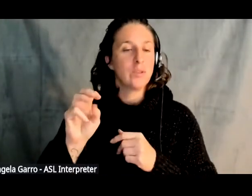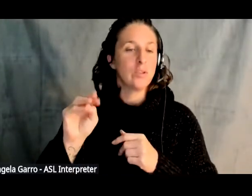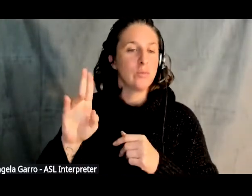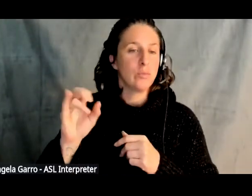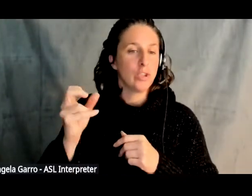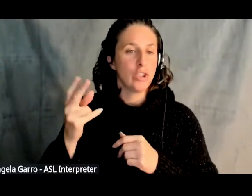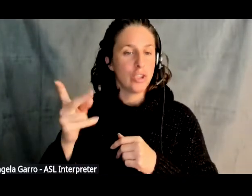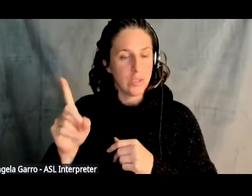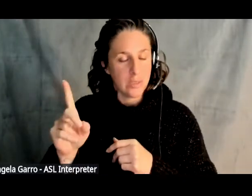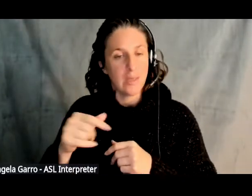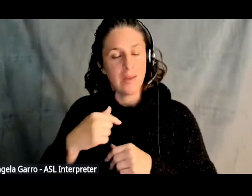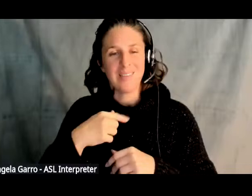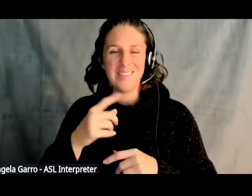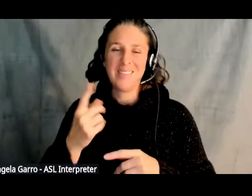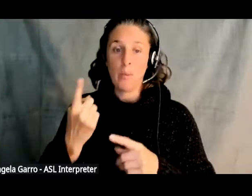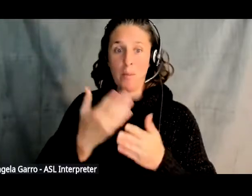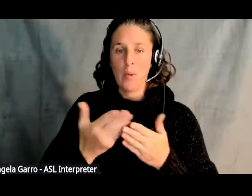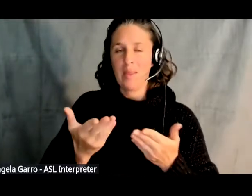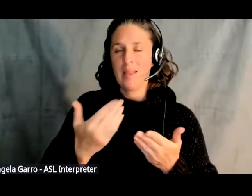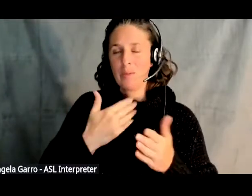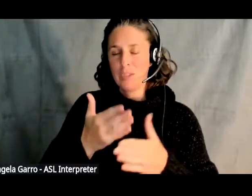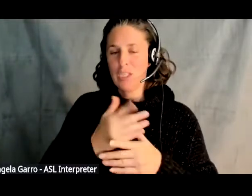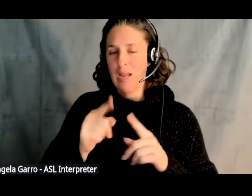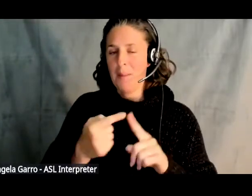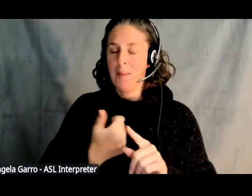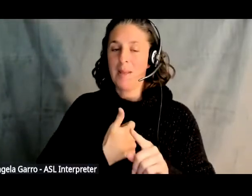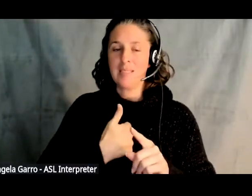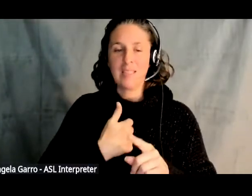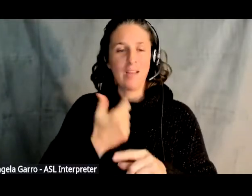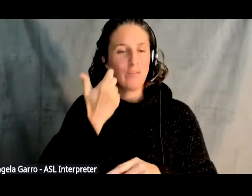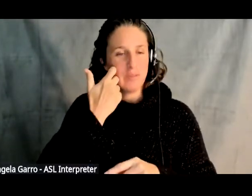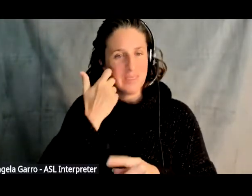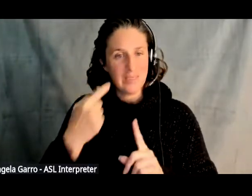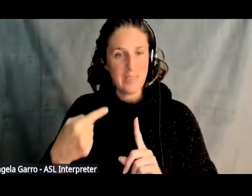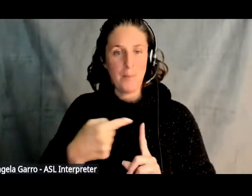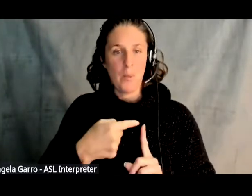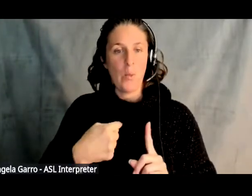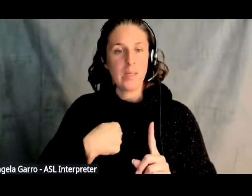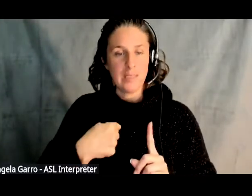about myself. I was just recently appointed as